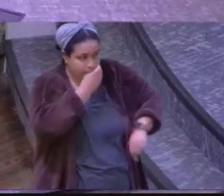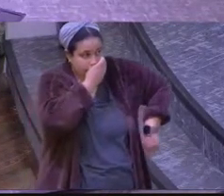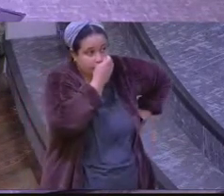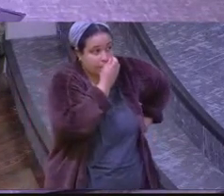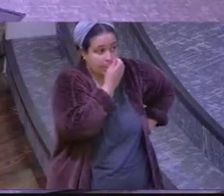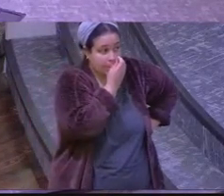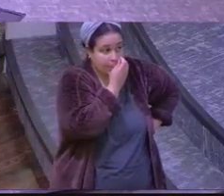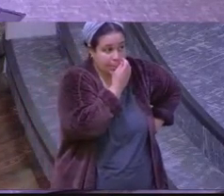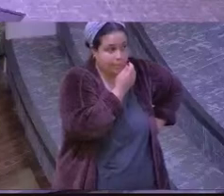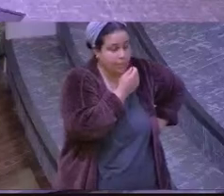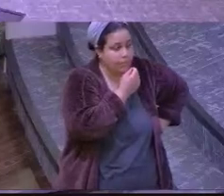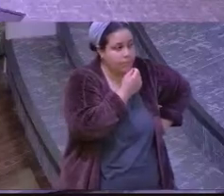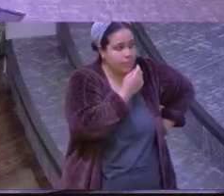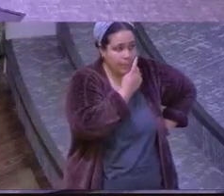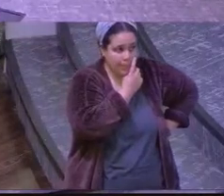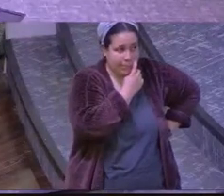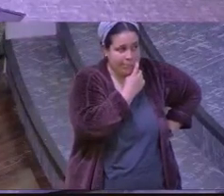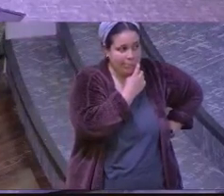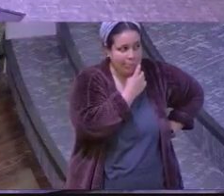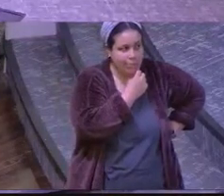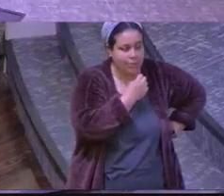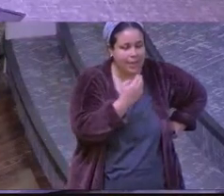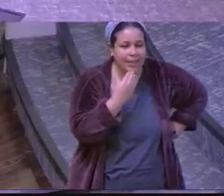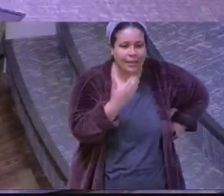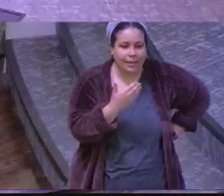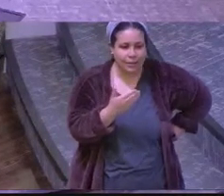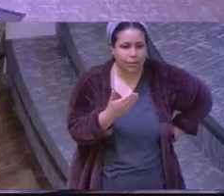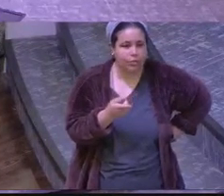Okay, so thank you so much, Mr. Greiner.